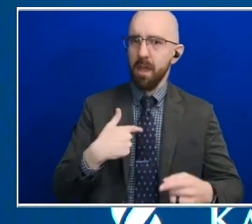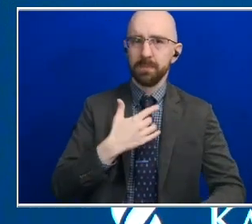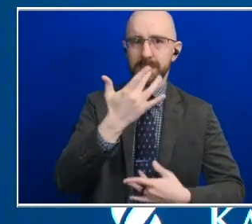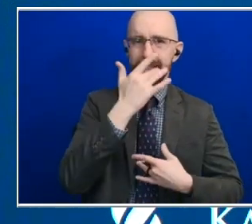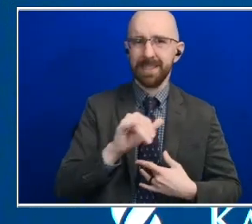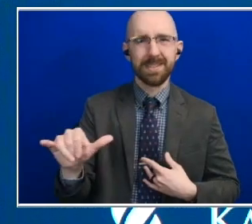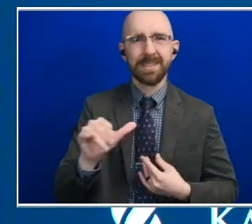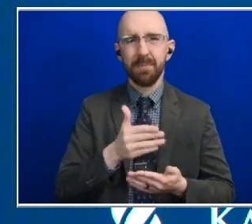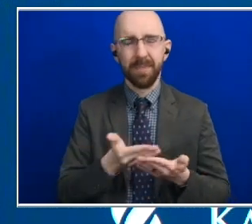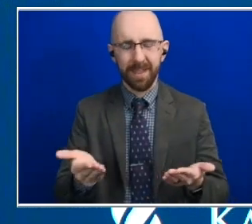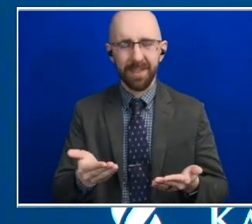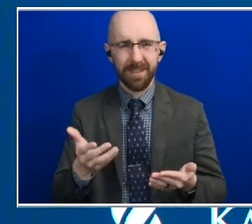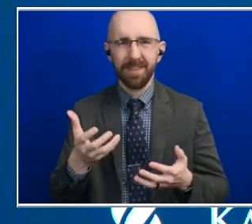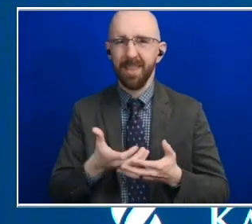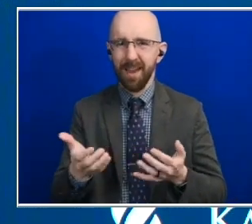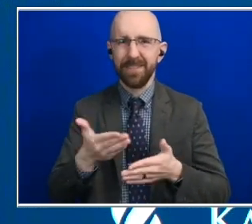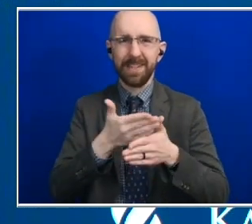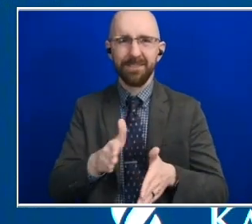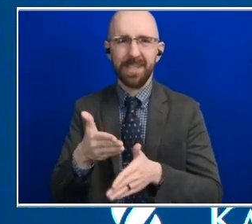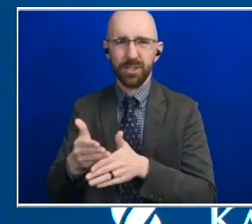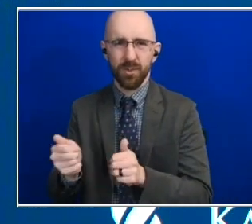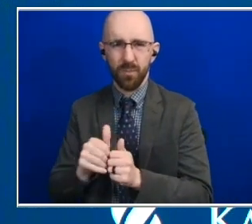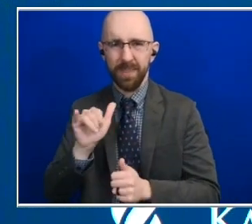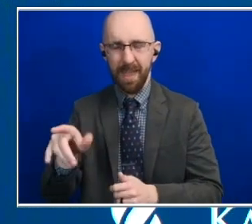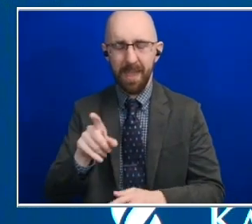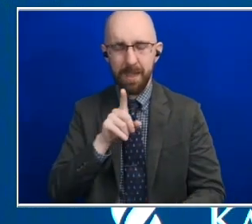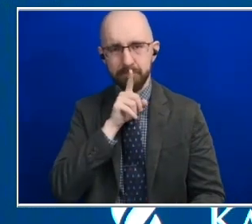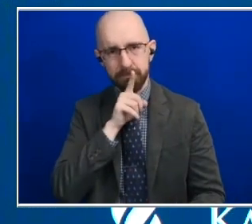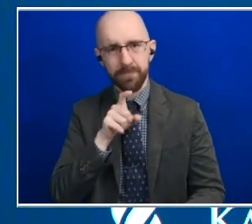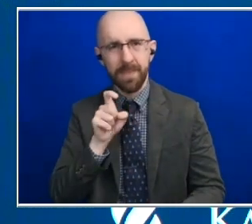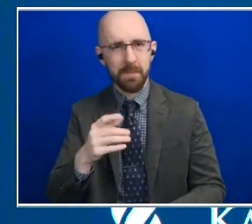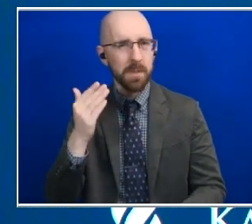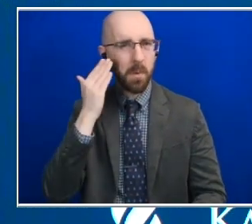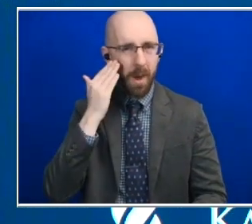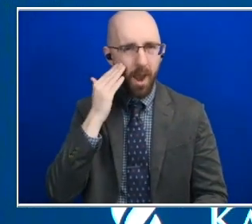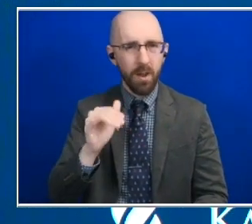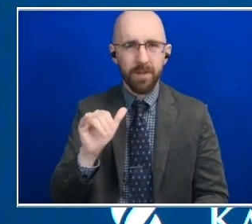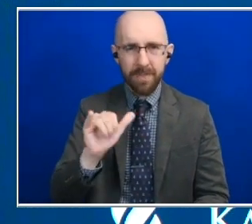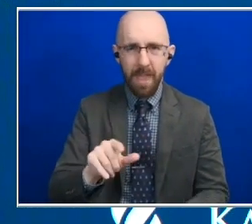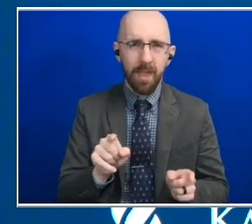with that. So we have to be aware of that as well.